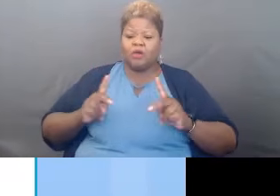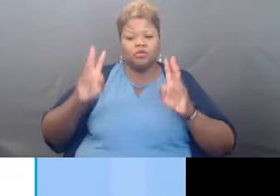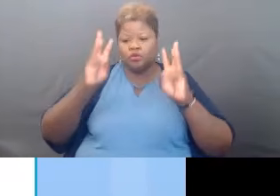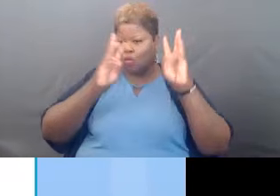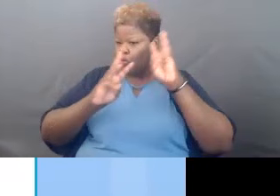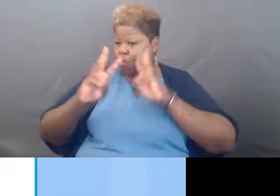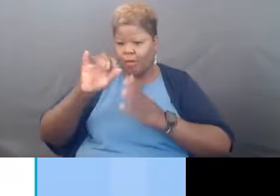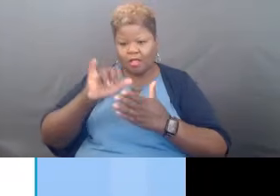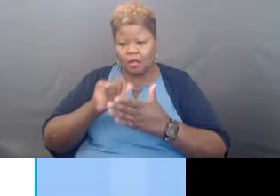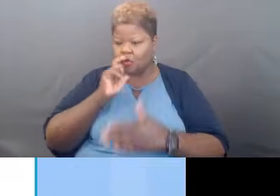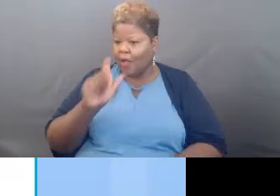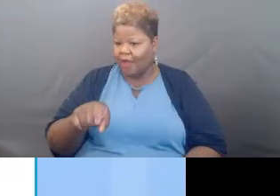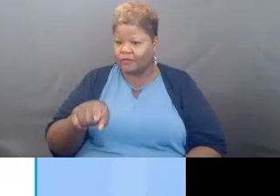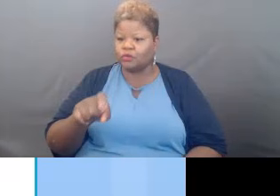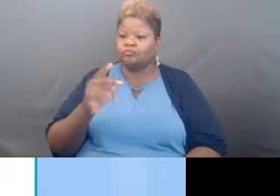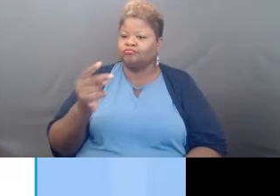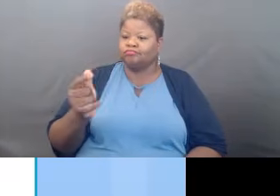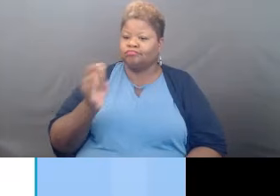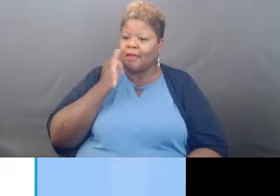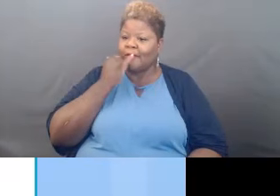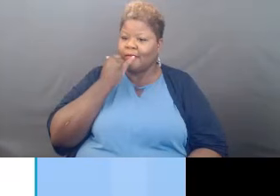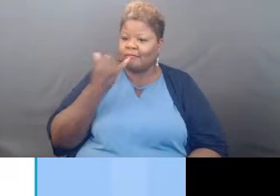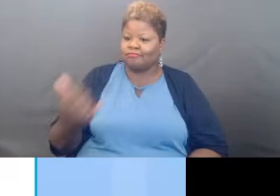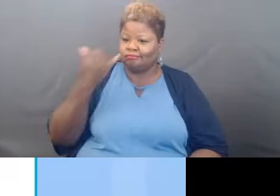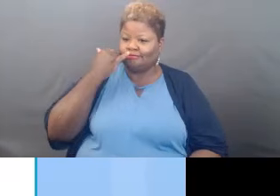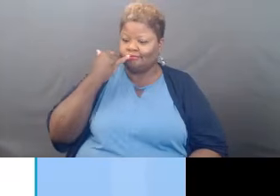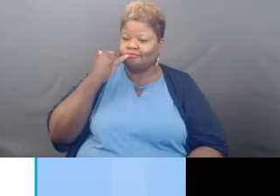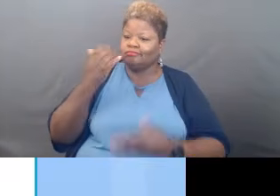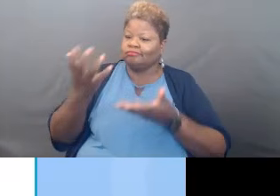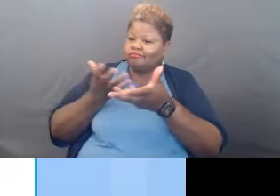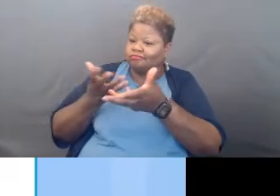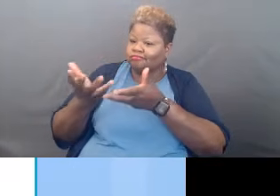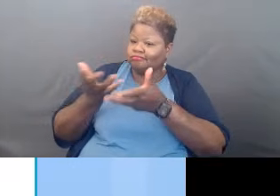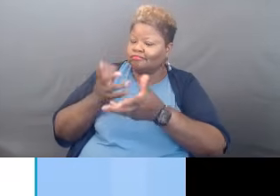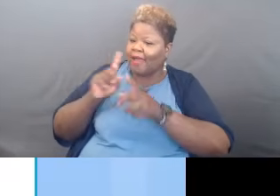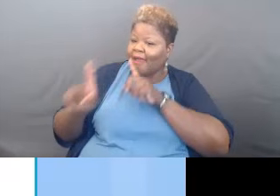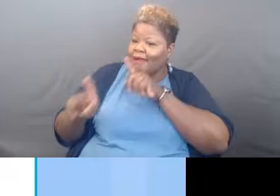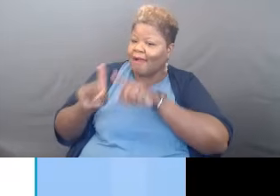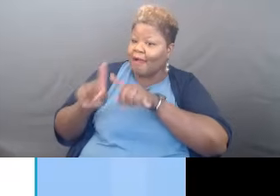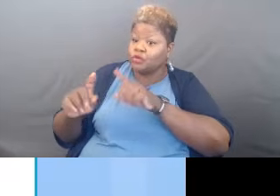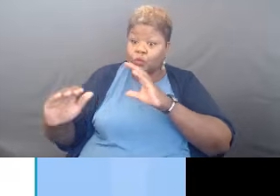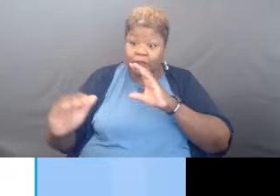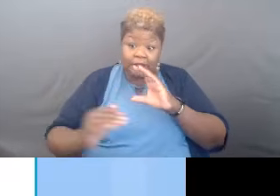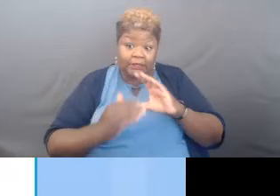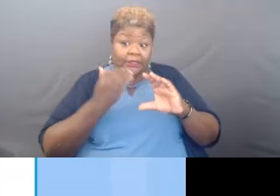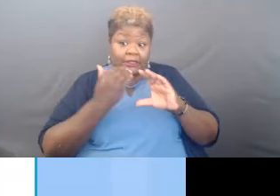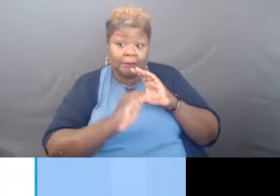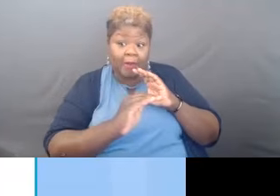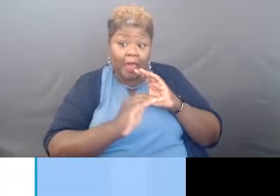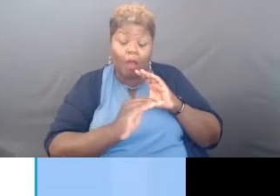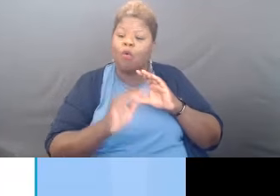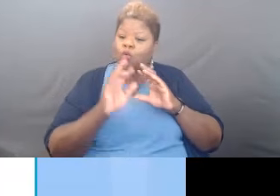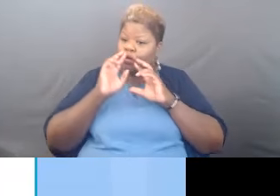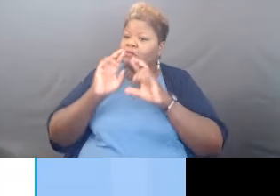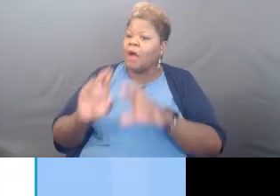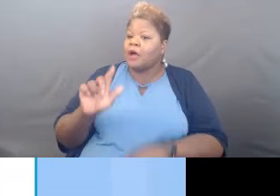worry about that. Someone picks up right away, answers your question, and if you email them, typically they get back to you